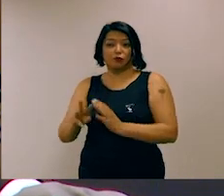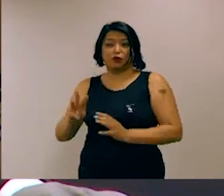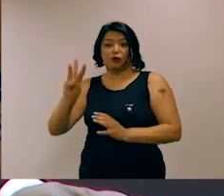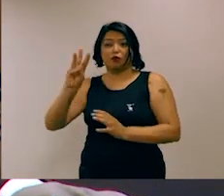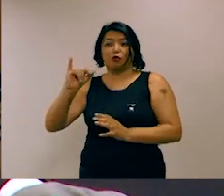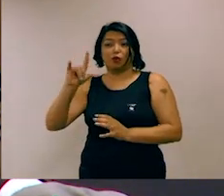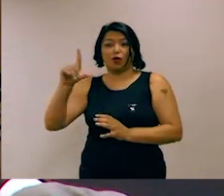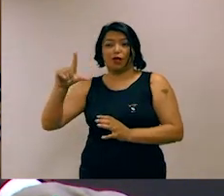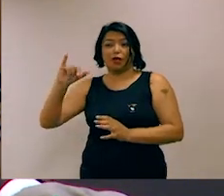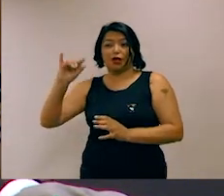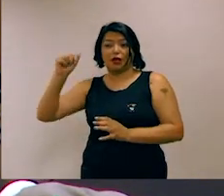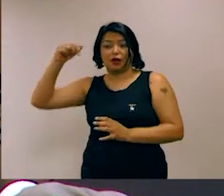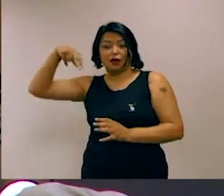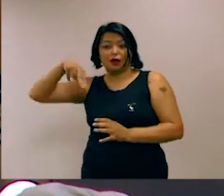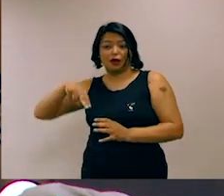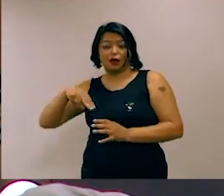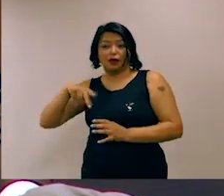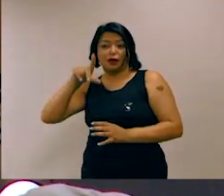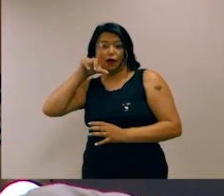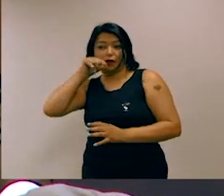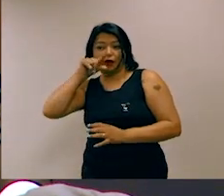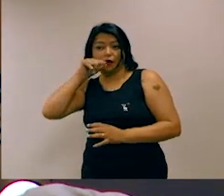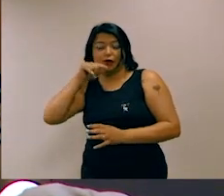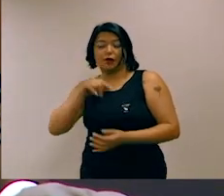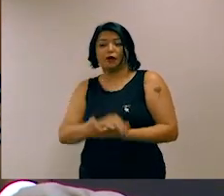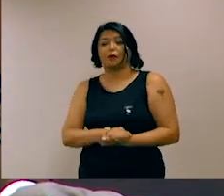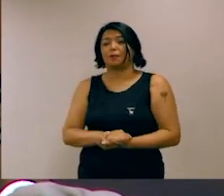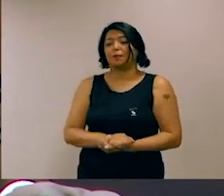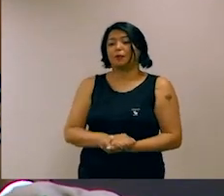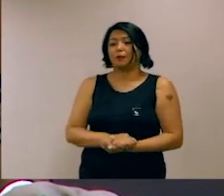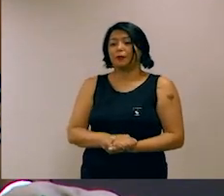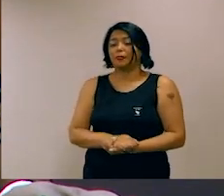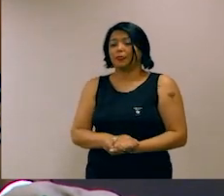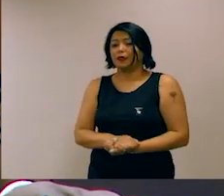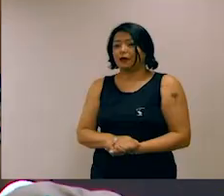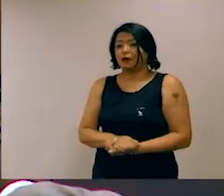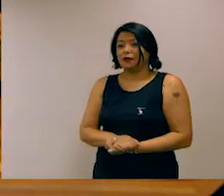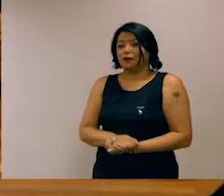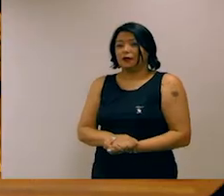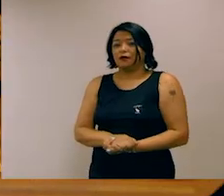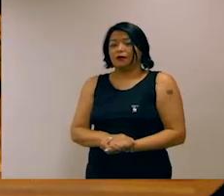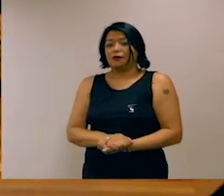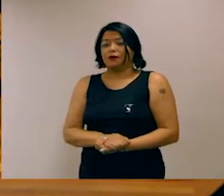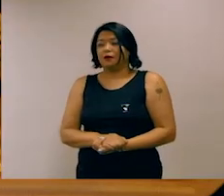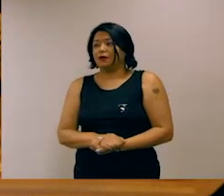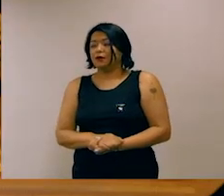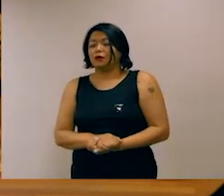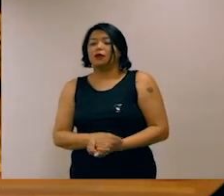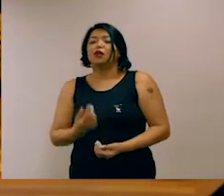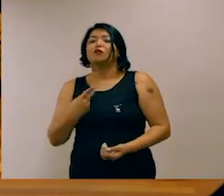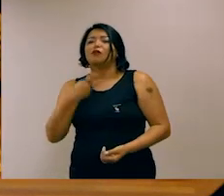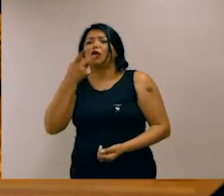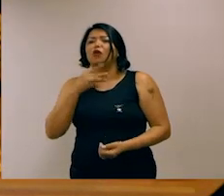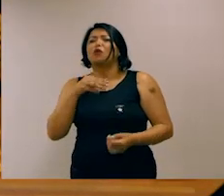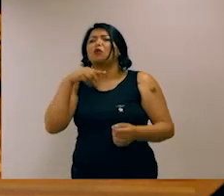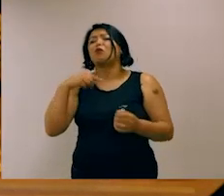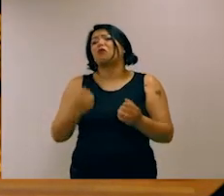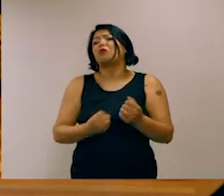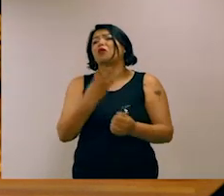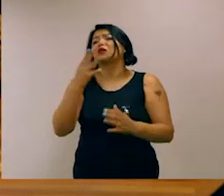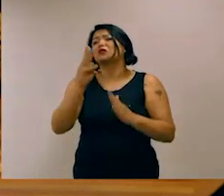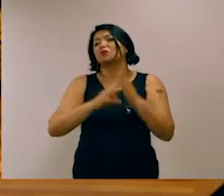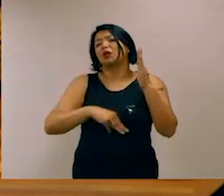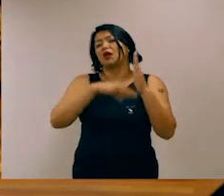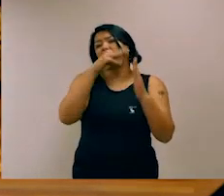He's asking you, well, many of supervised machine learning methods used in the industry nowadays has serious ethical